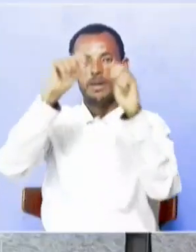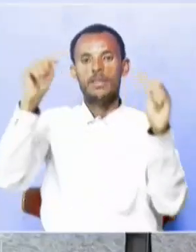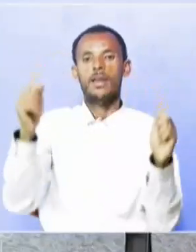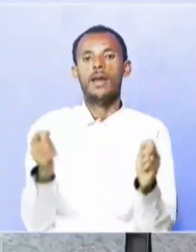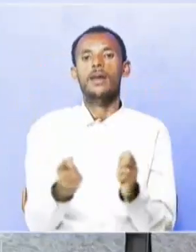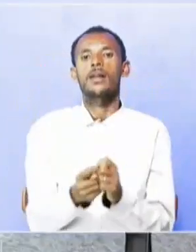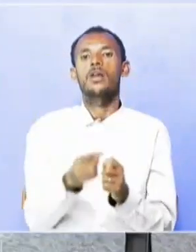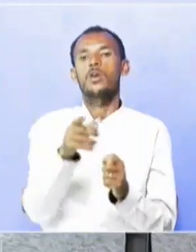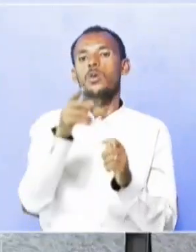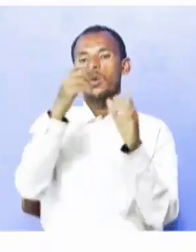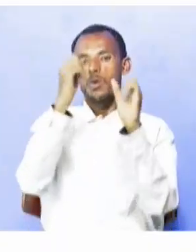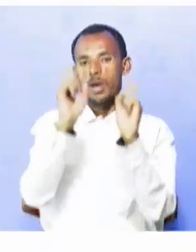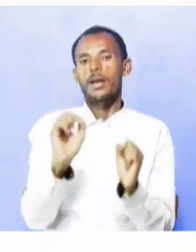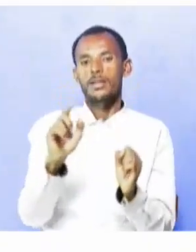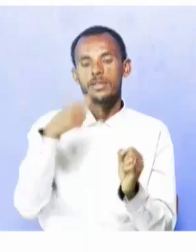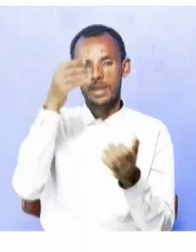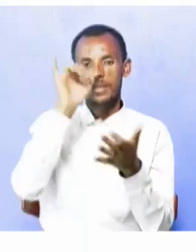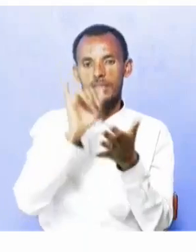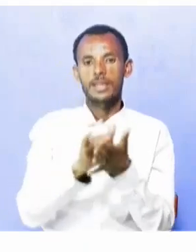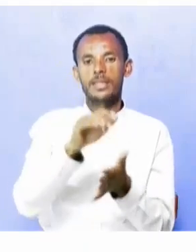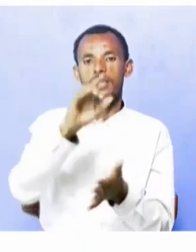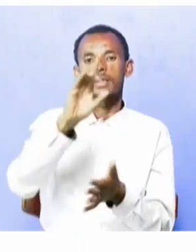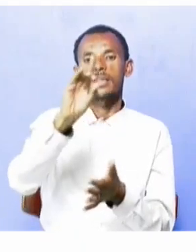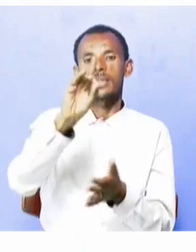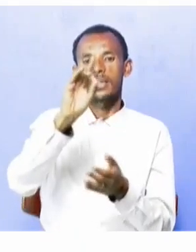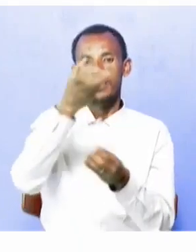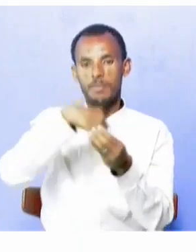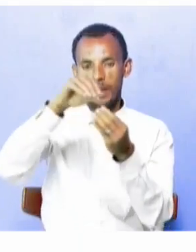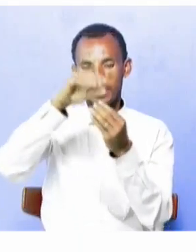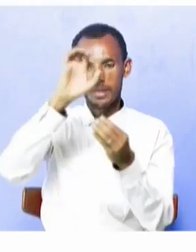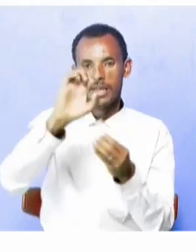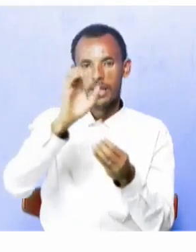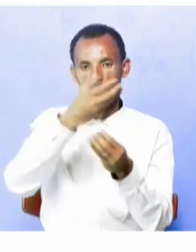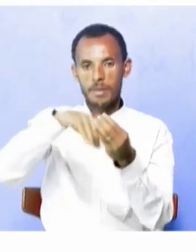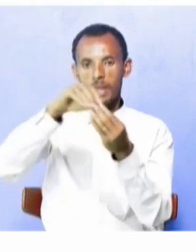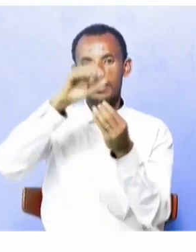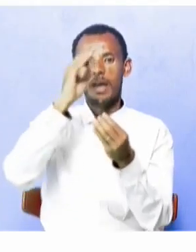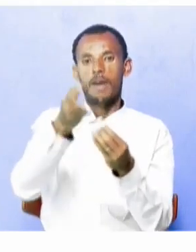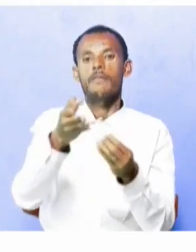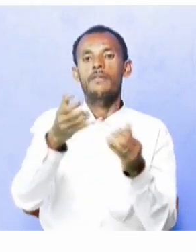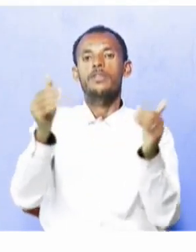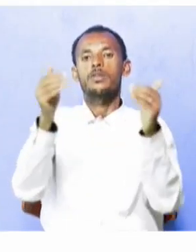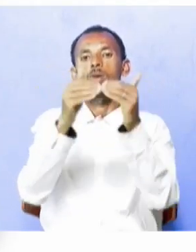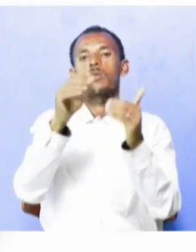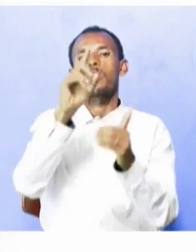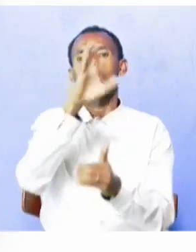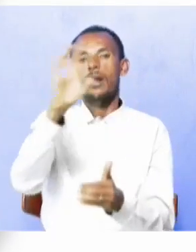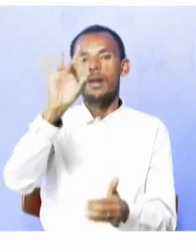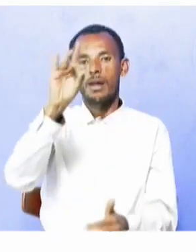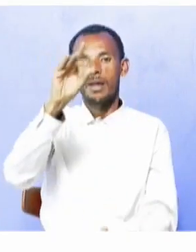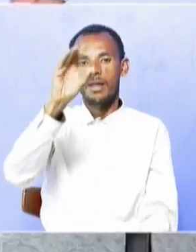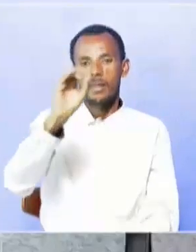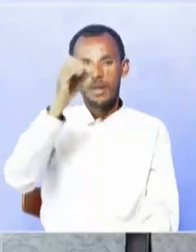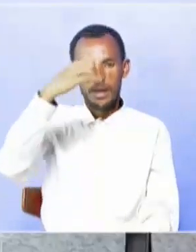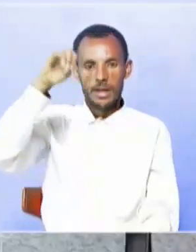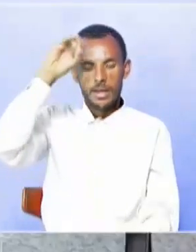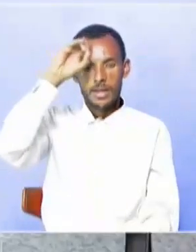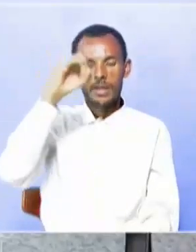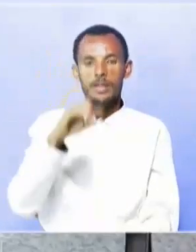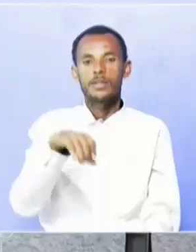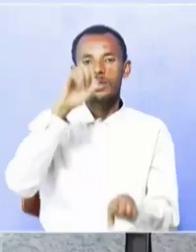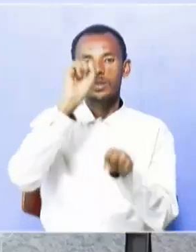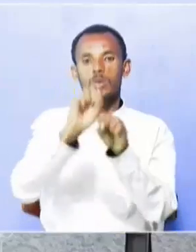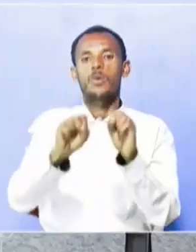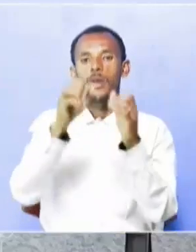triangle, you can say that D plus E plus F is 180 degree, right?